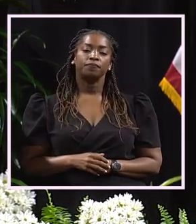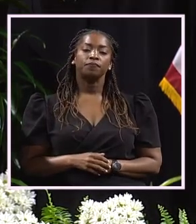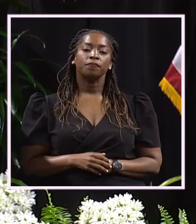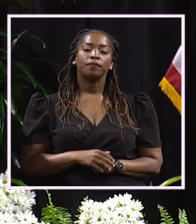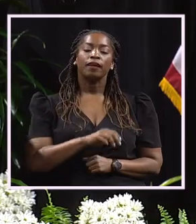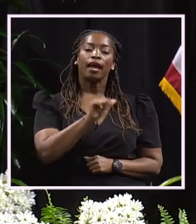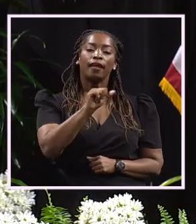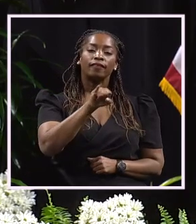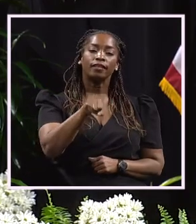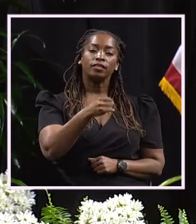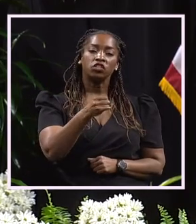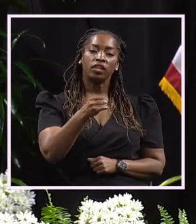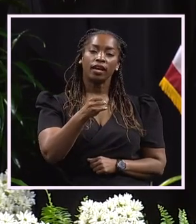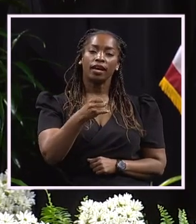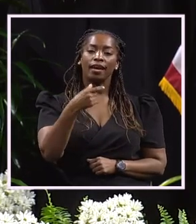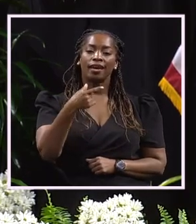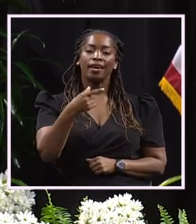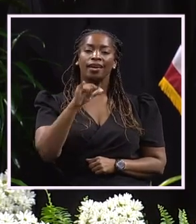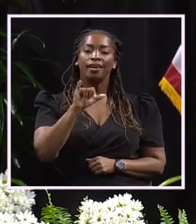Anthony J. Villarreal.